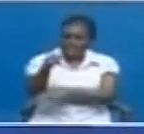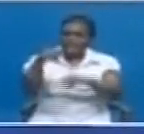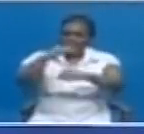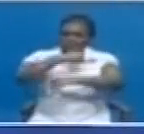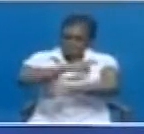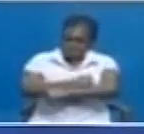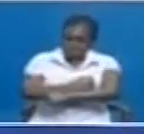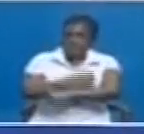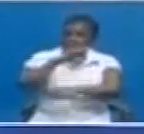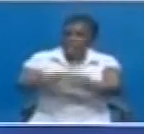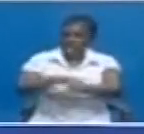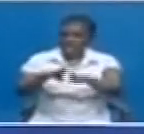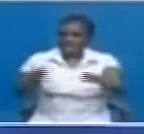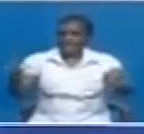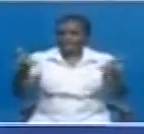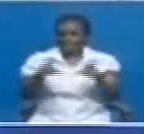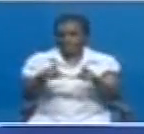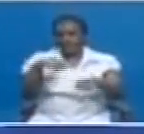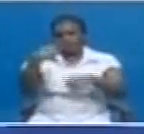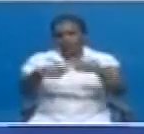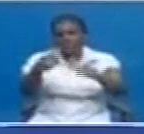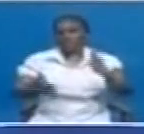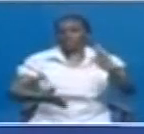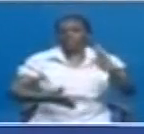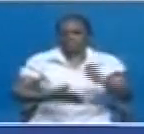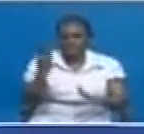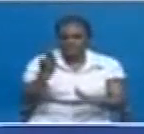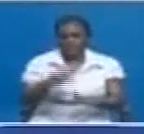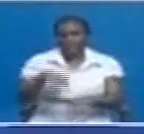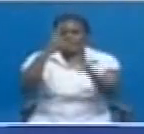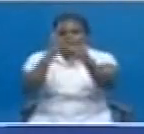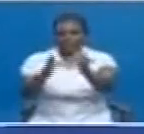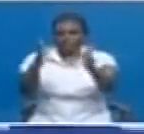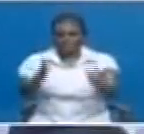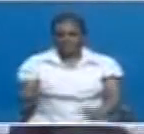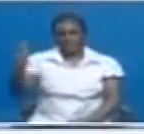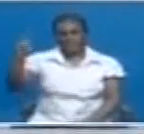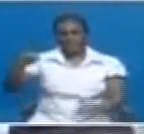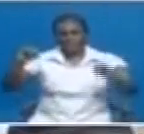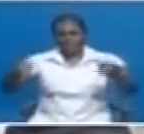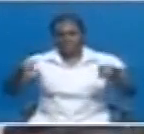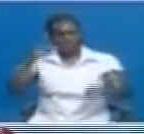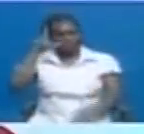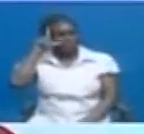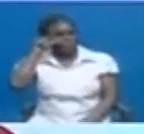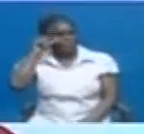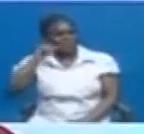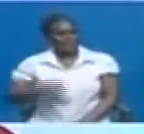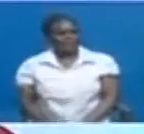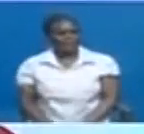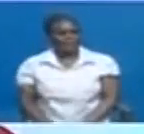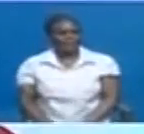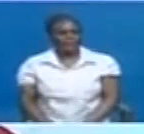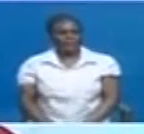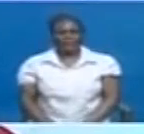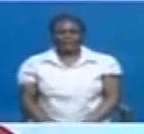that are yet to acquire their title deeds, their process be hastened. Francis Ontomwa, KTN News, Mombasa.